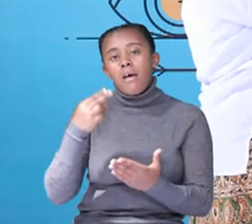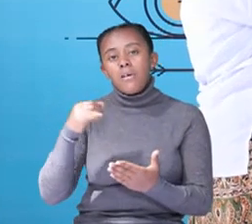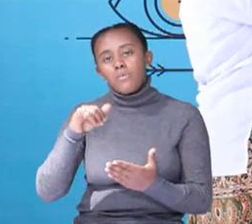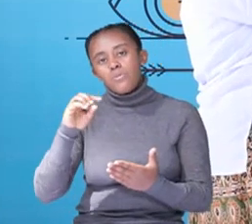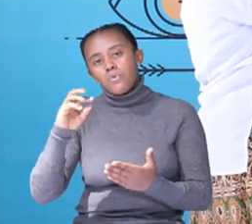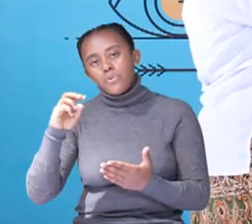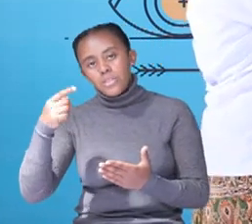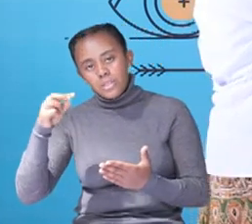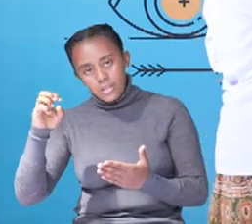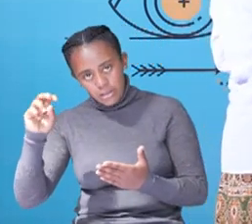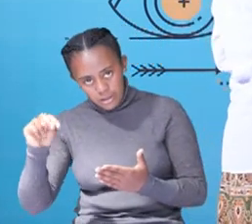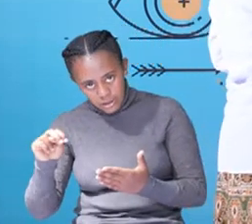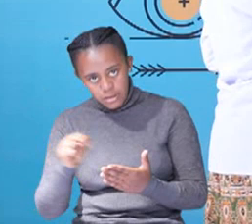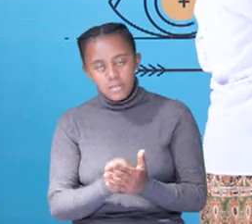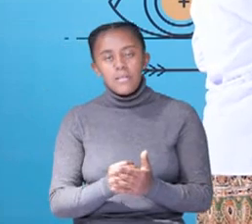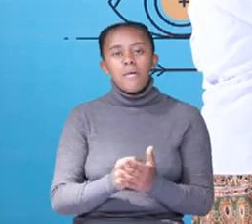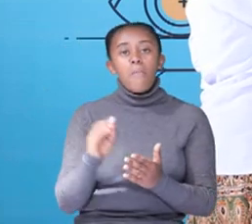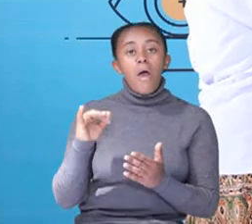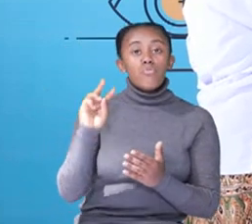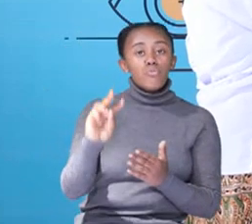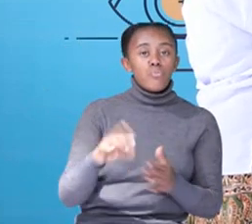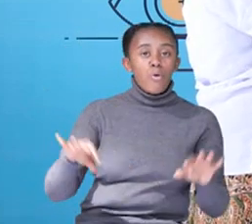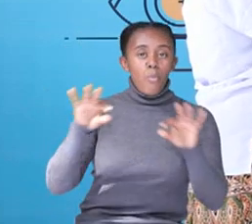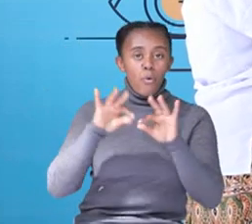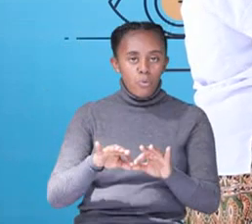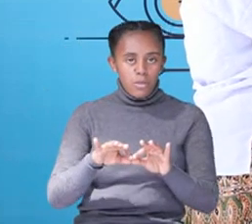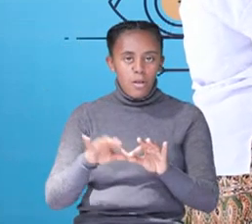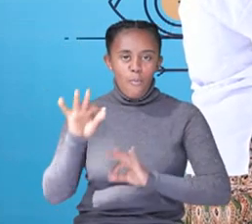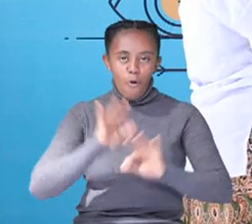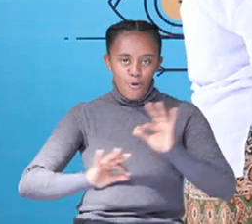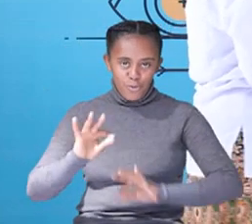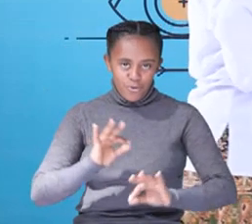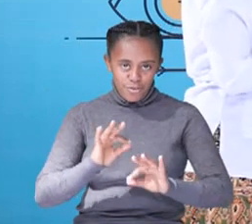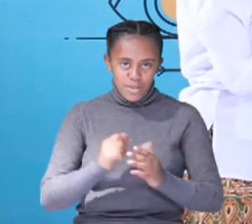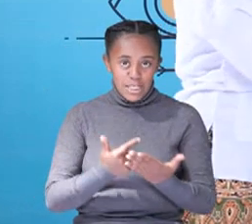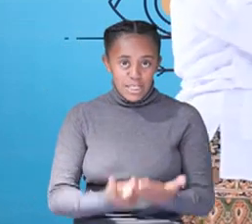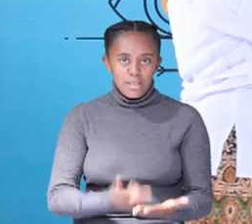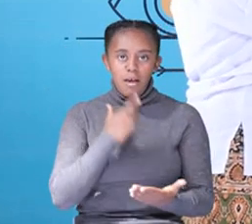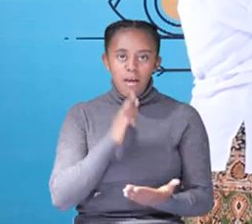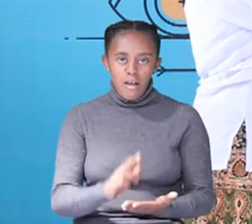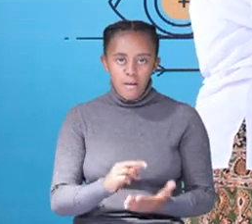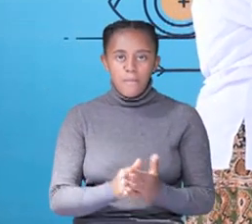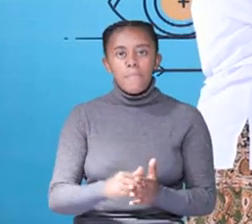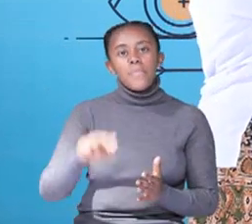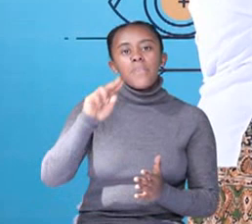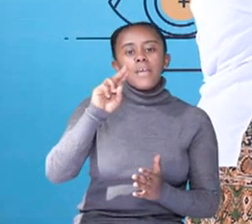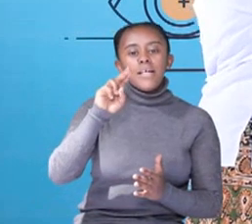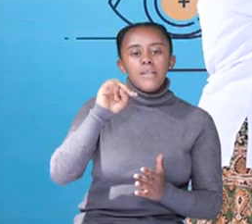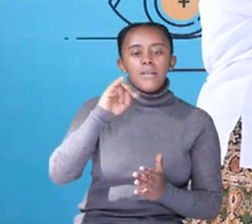hydrogens can be taken by two important molecules. These are